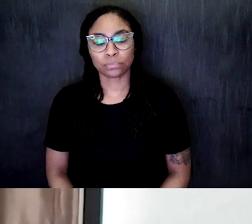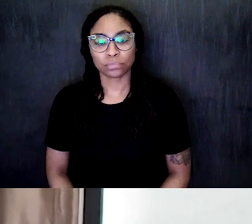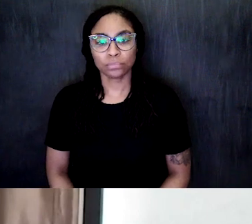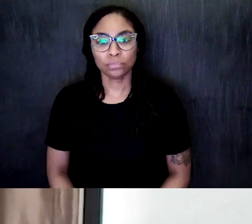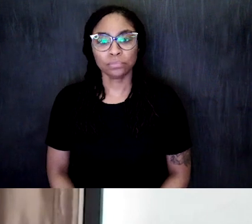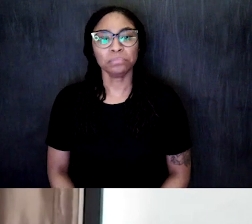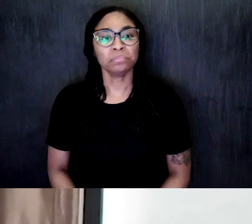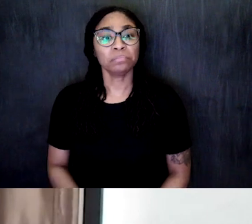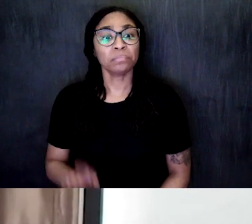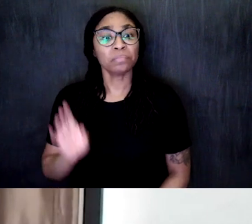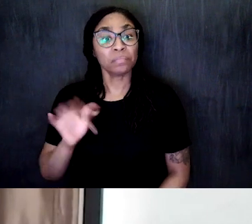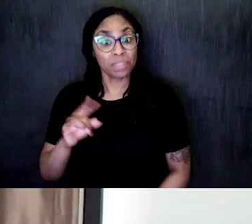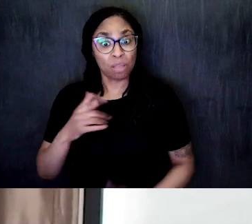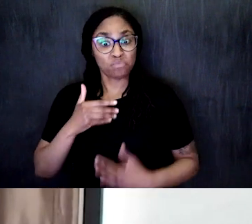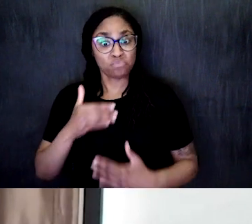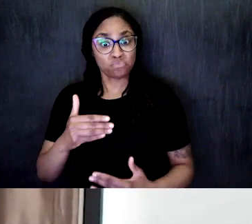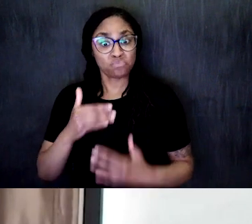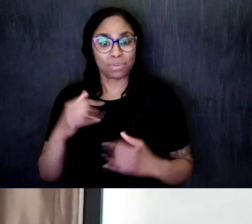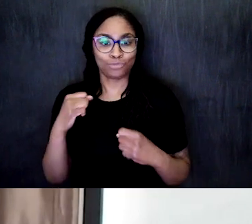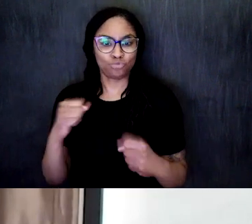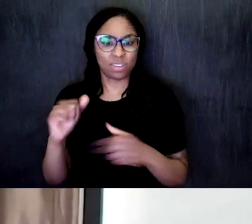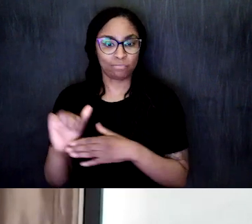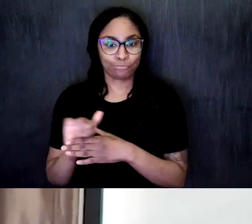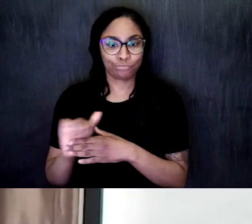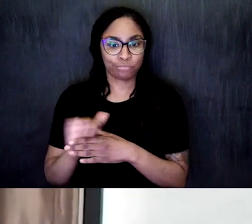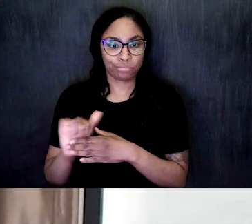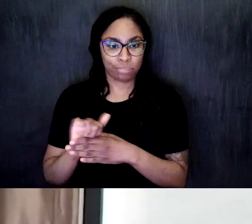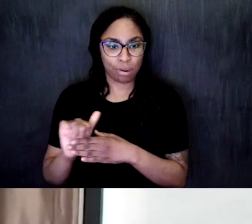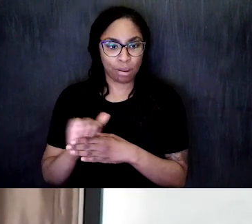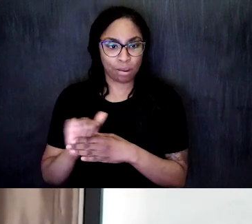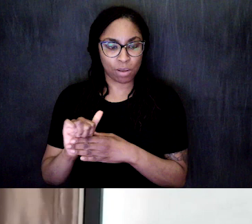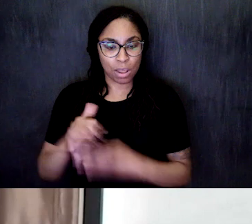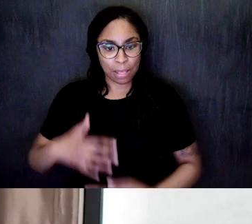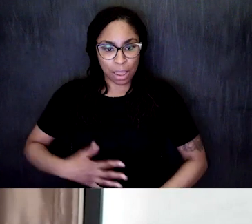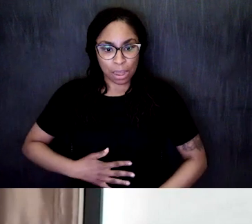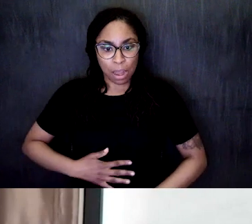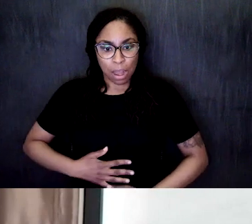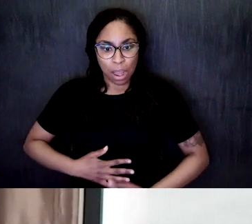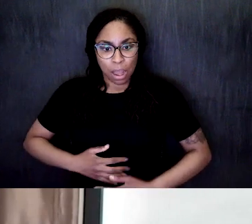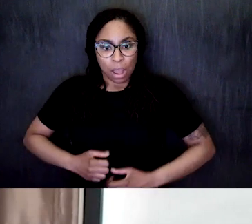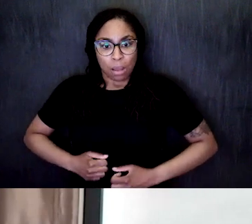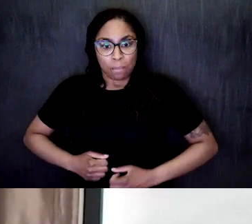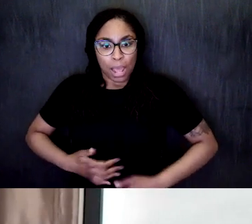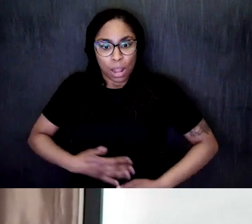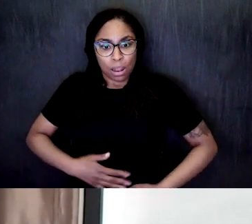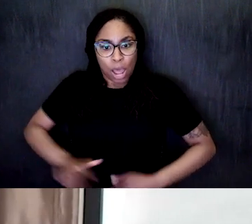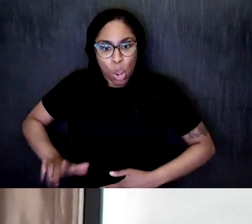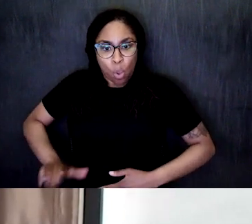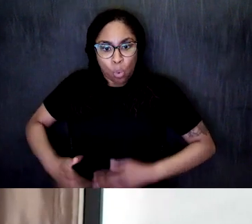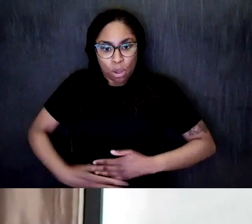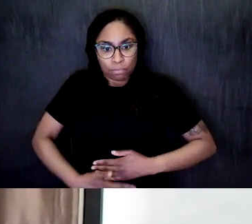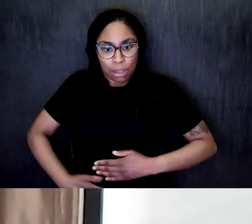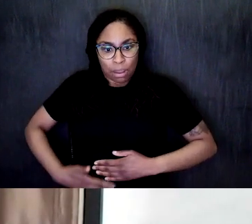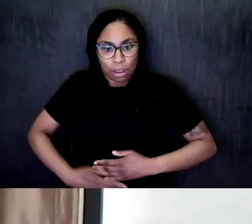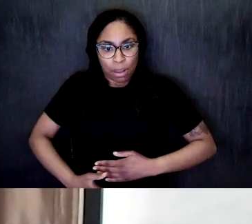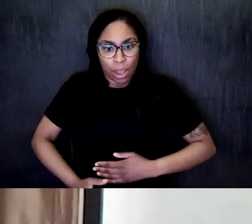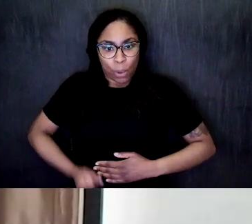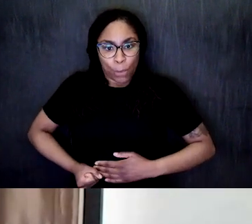And we're going to begin a strength practice for the breath. So we're going to pull the abdominal muscles in at the lower